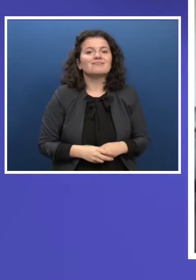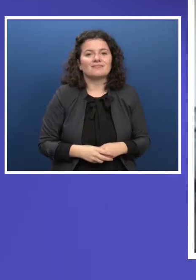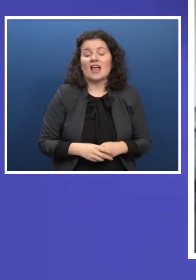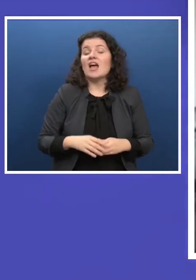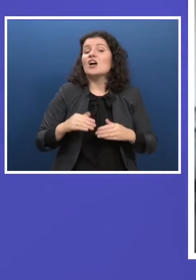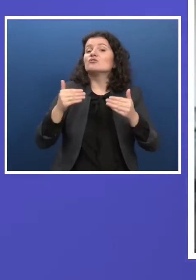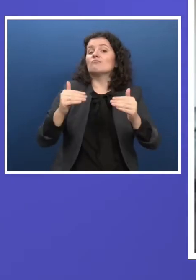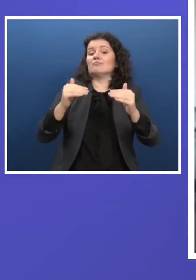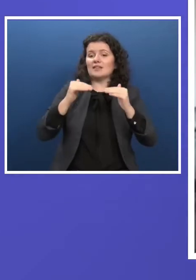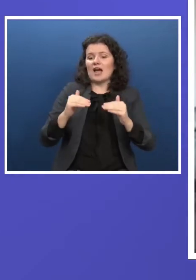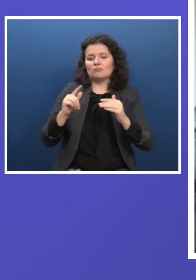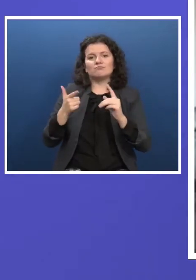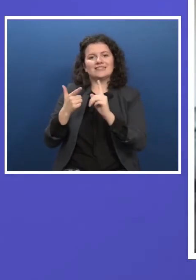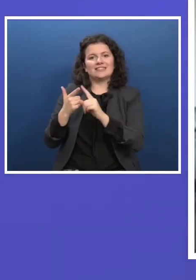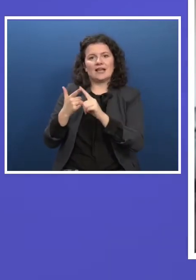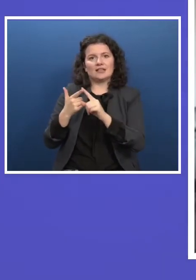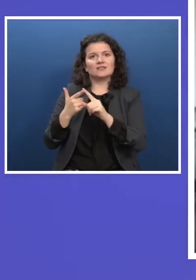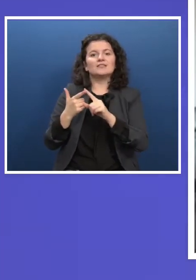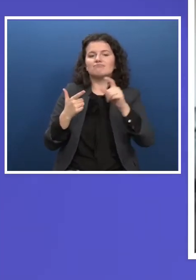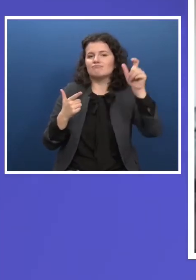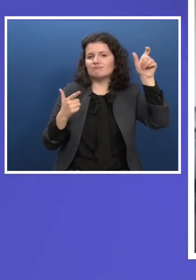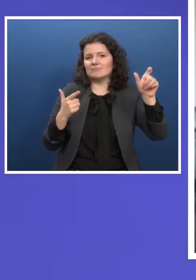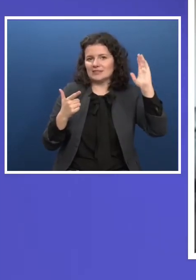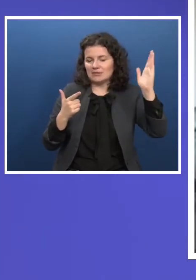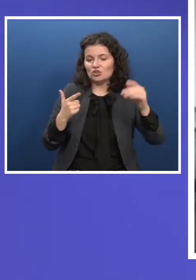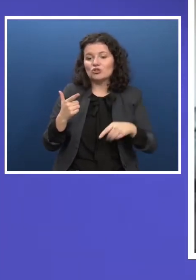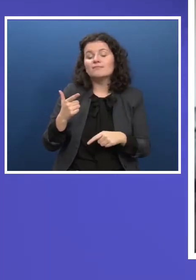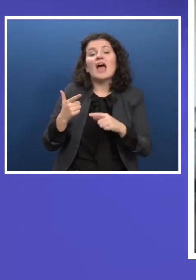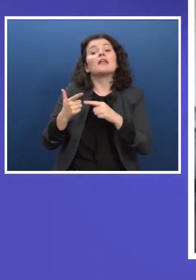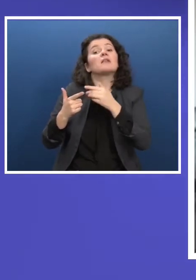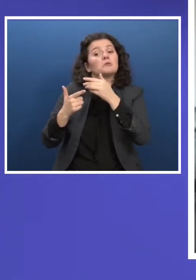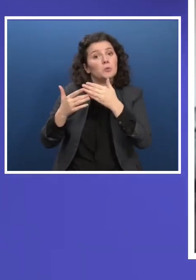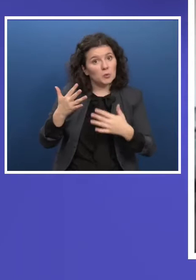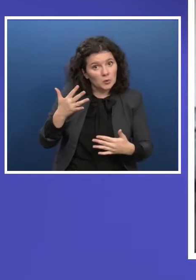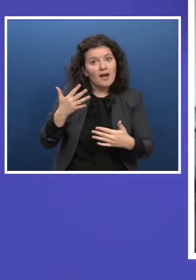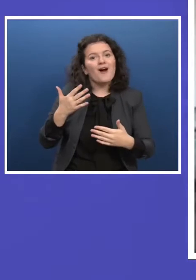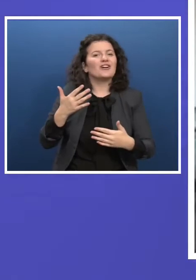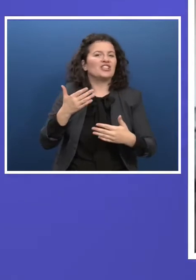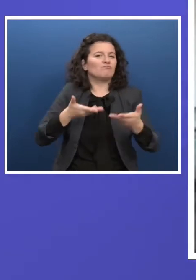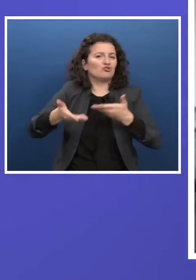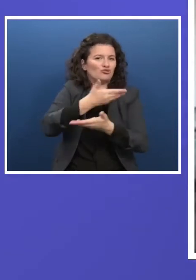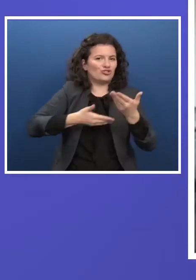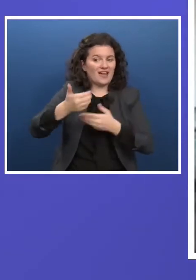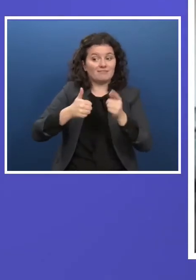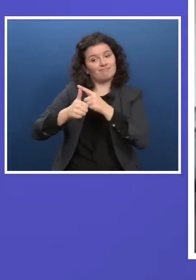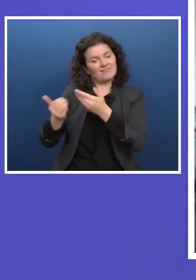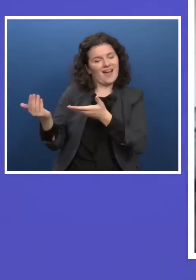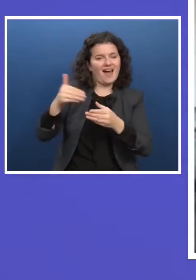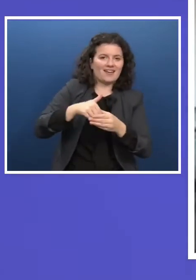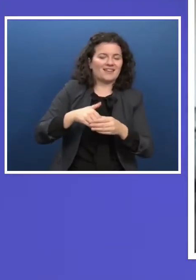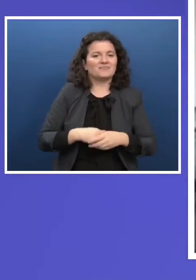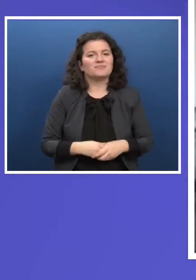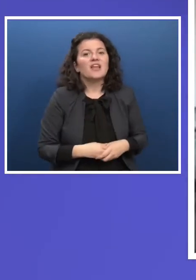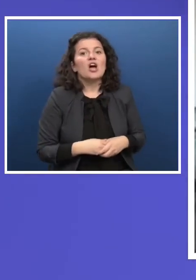section. I'd like to introduce our next speaker, Anne Keeling. She is the Senior Fellow of Women in Global Health.